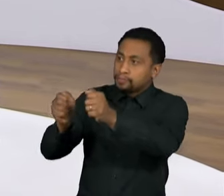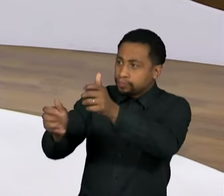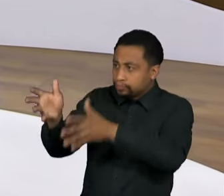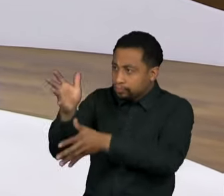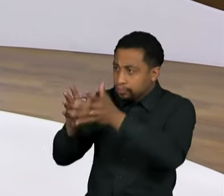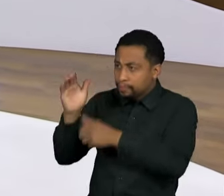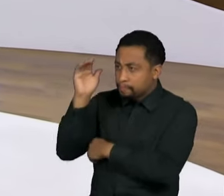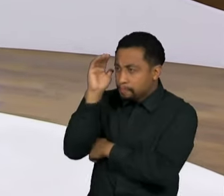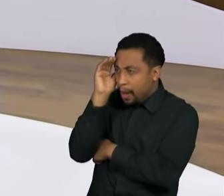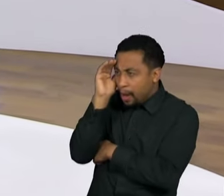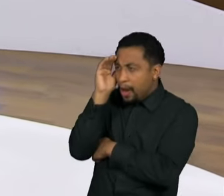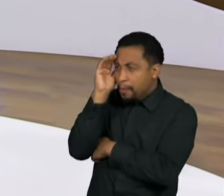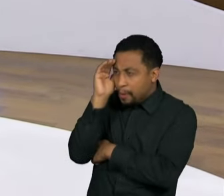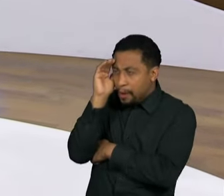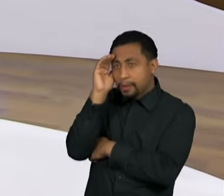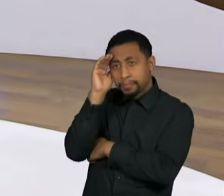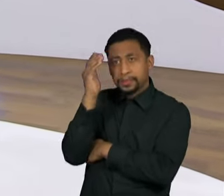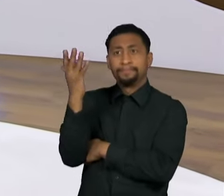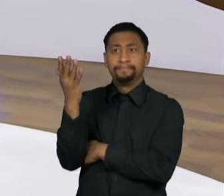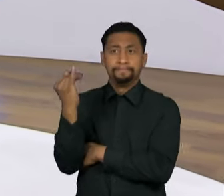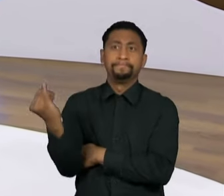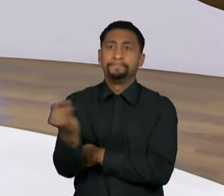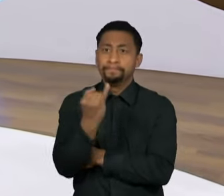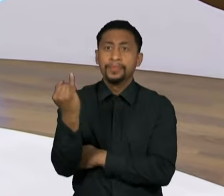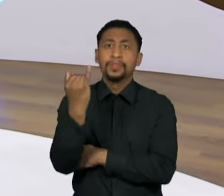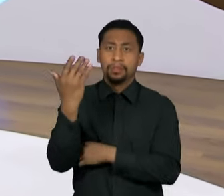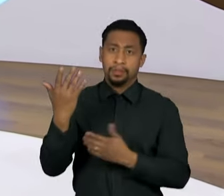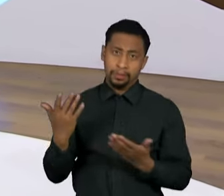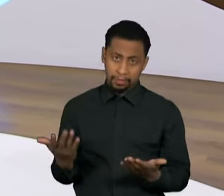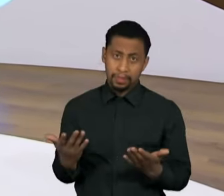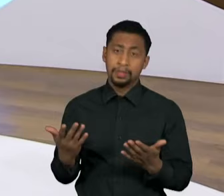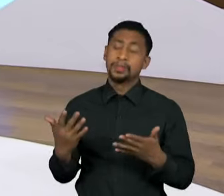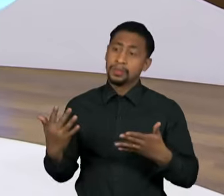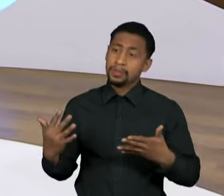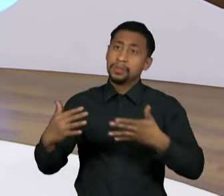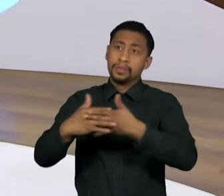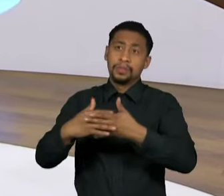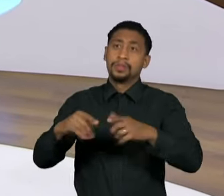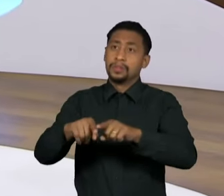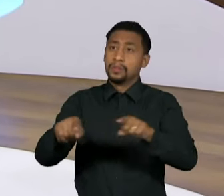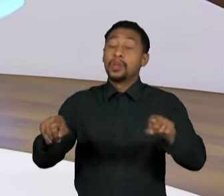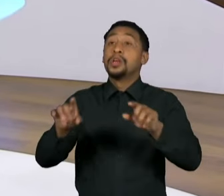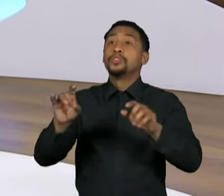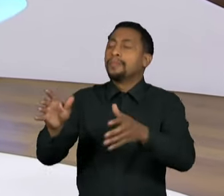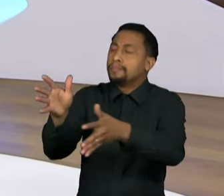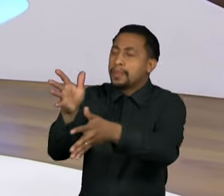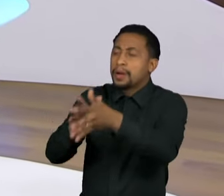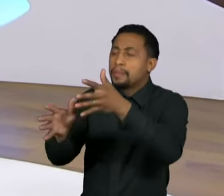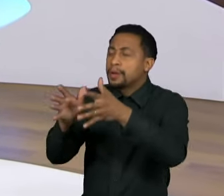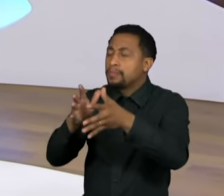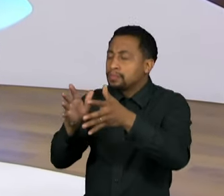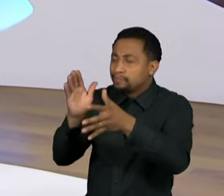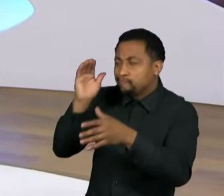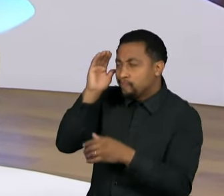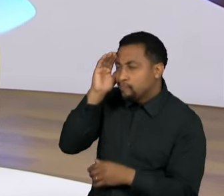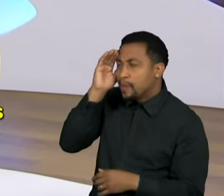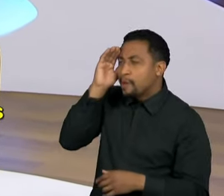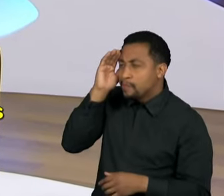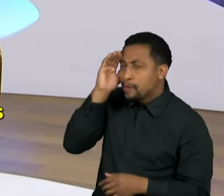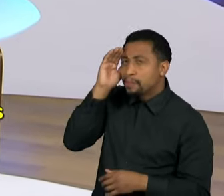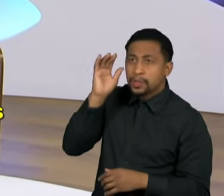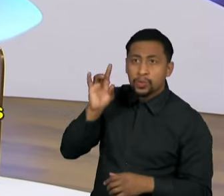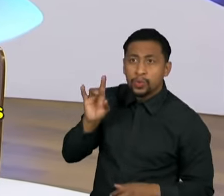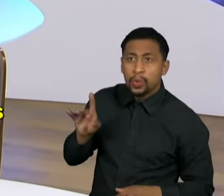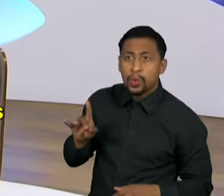listening. Listening is one of the great civic virtues. Listening not just for the words,